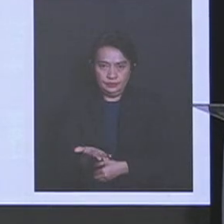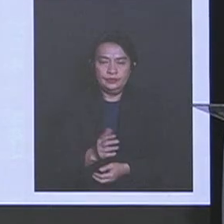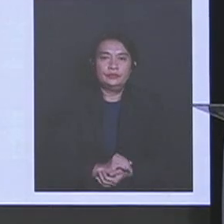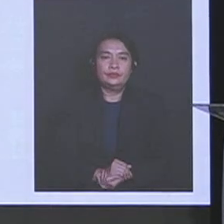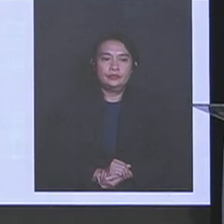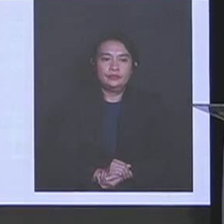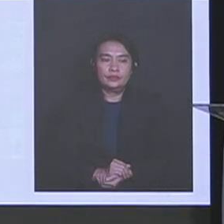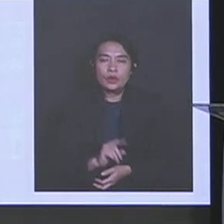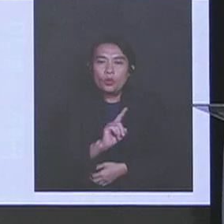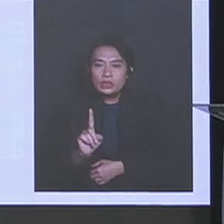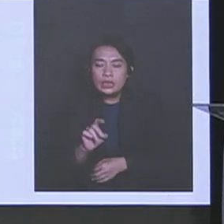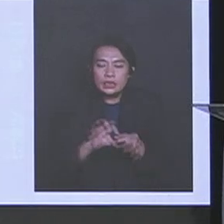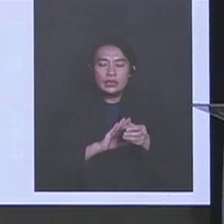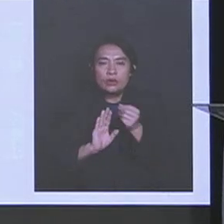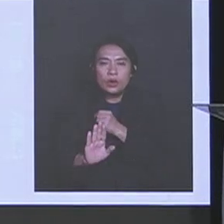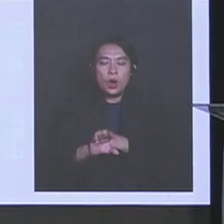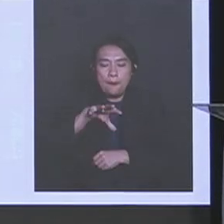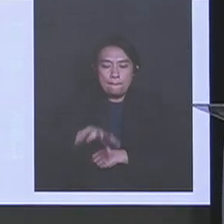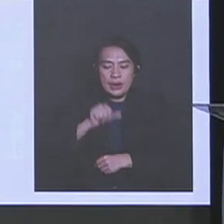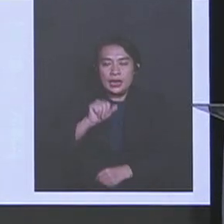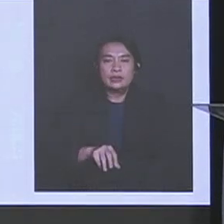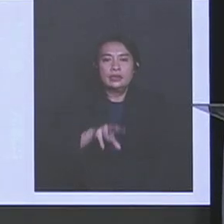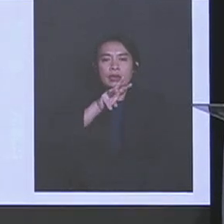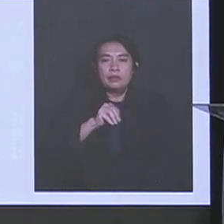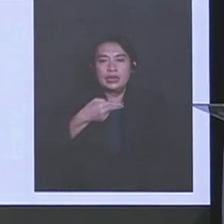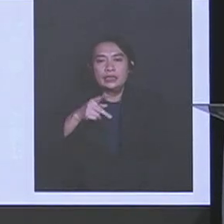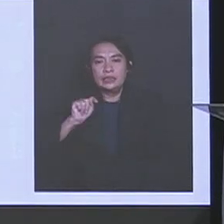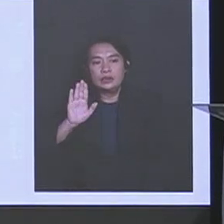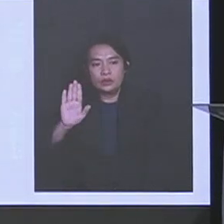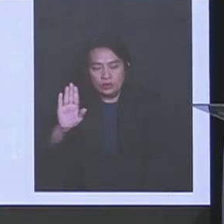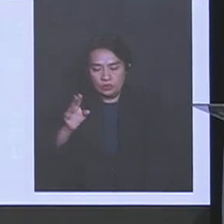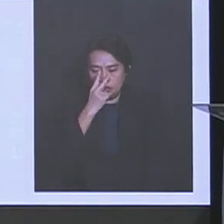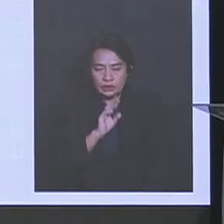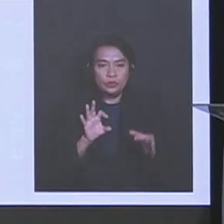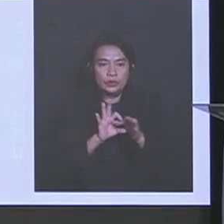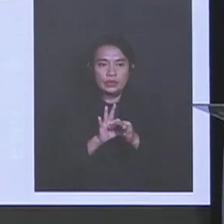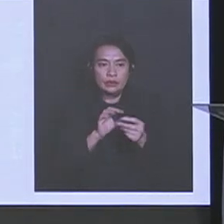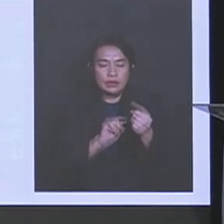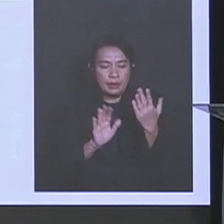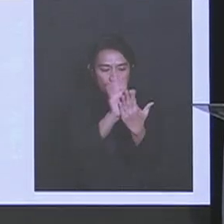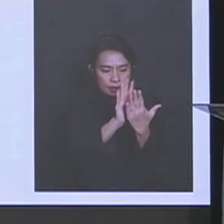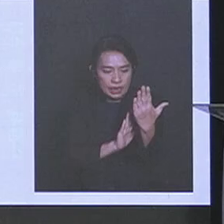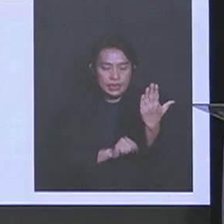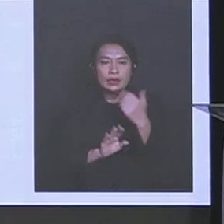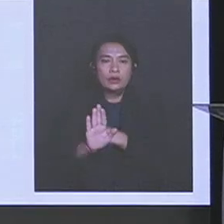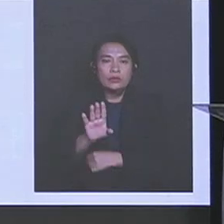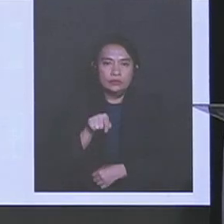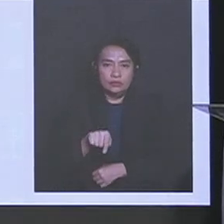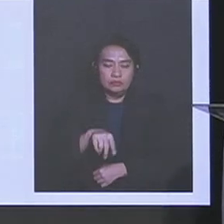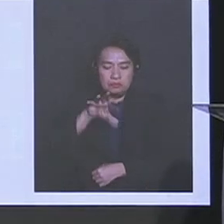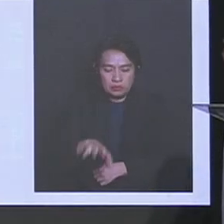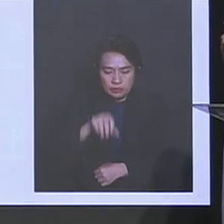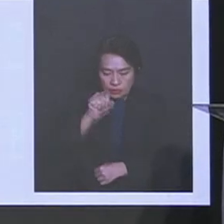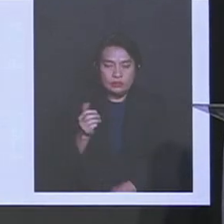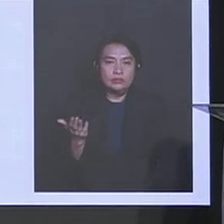there, and then pretty simple diagrams to convey to the public how this is going to work, because the